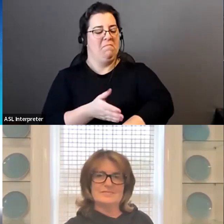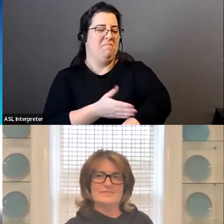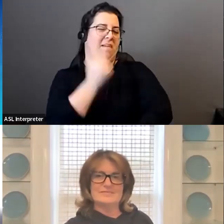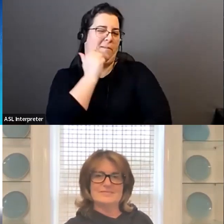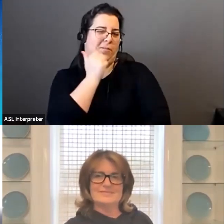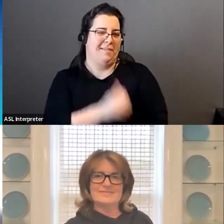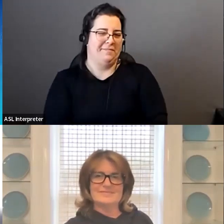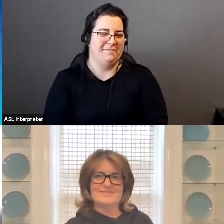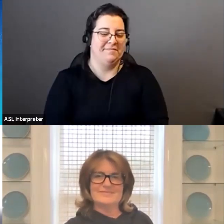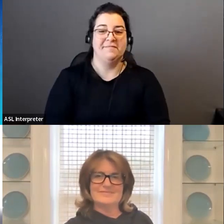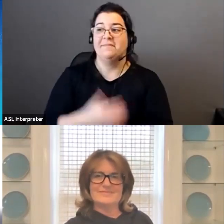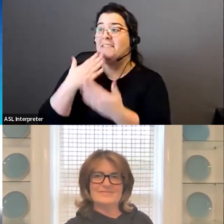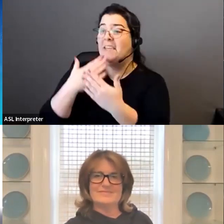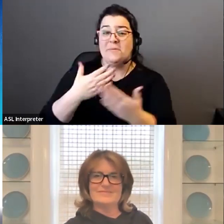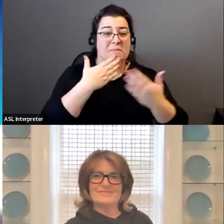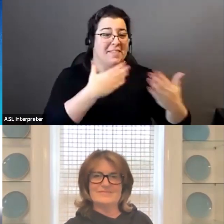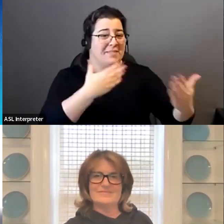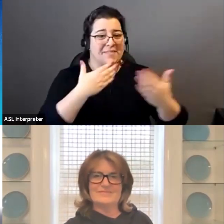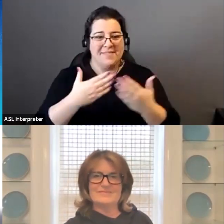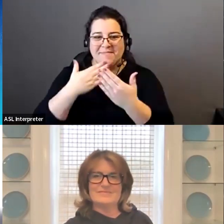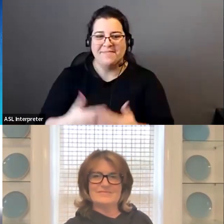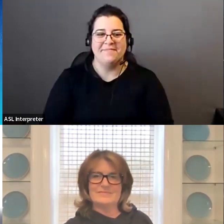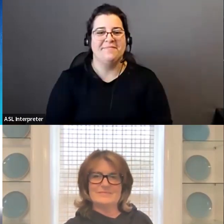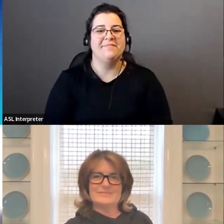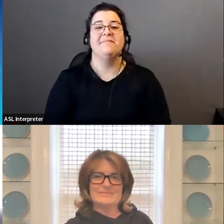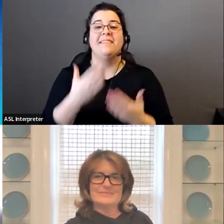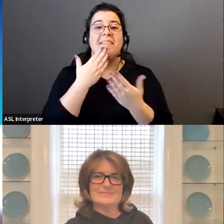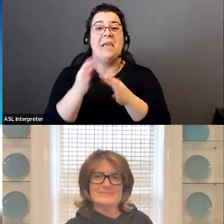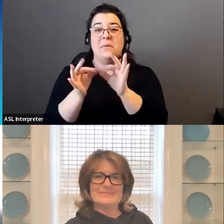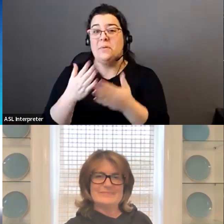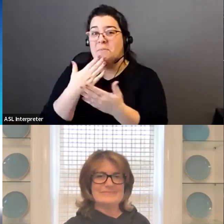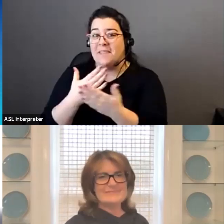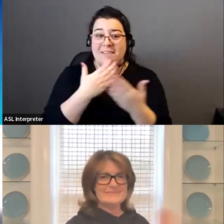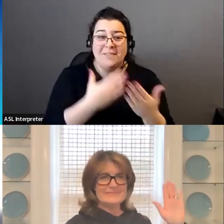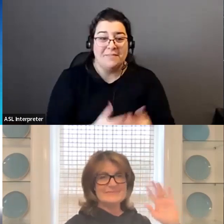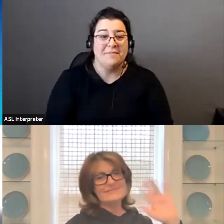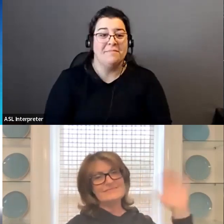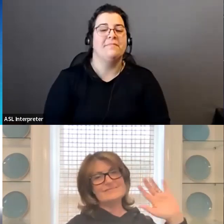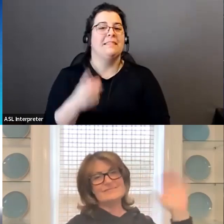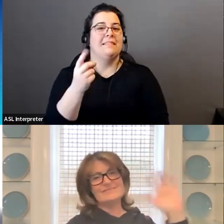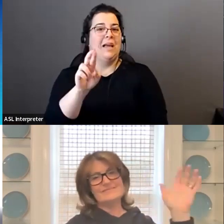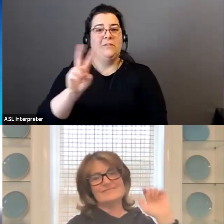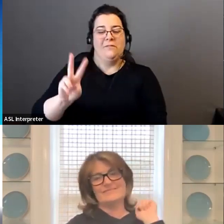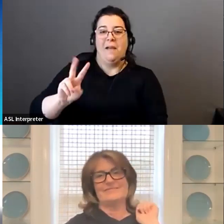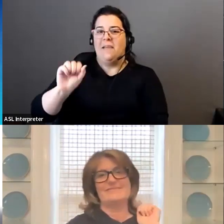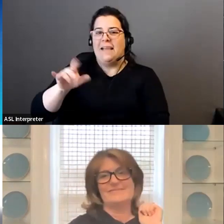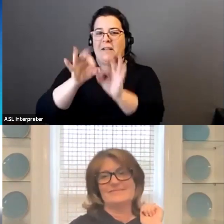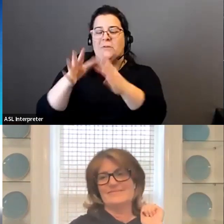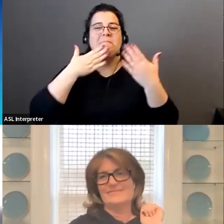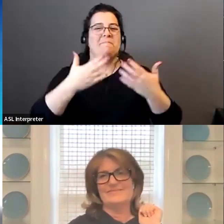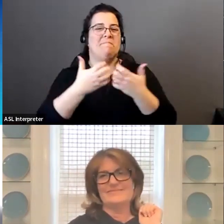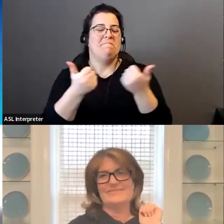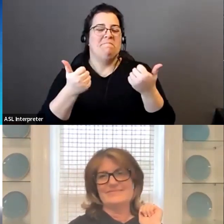you. Thanks, Dr. Vibe. Thank you, Blessings, family. Carolyn Take care. and Rosalie. Looking forward to ASL interpreters. Much